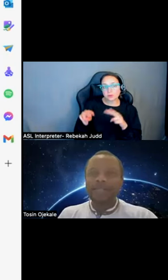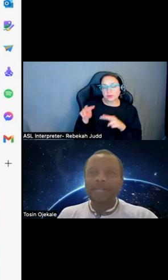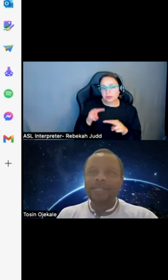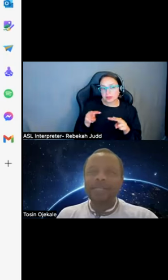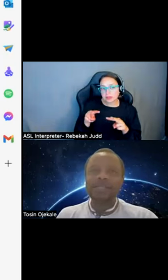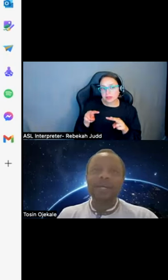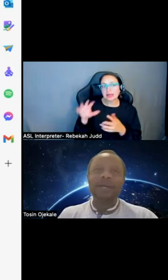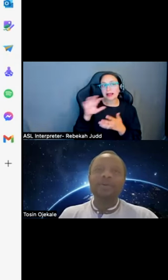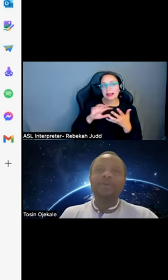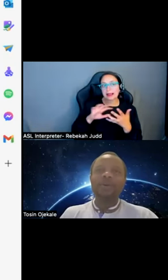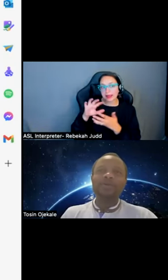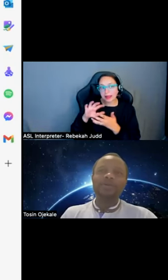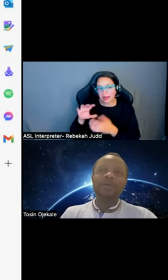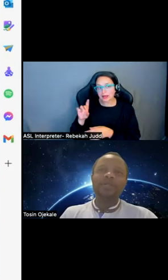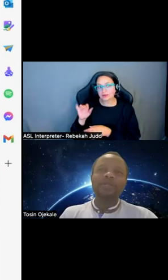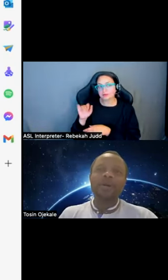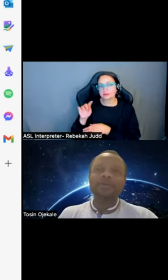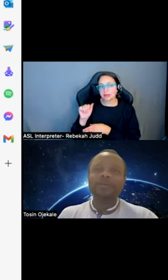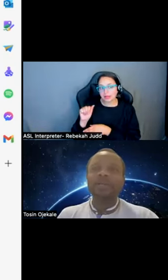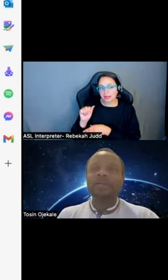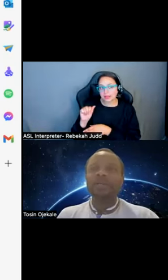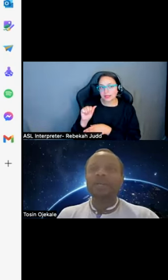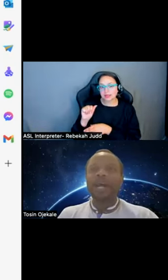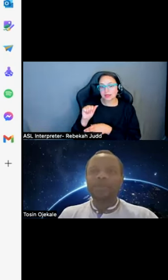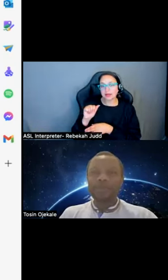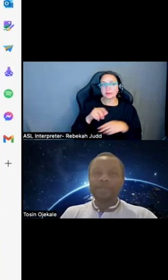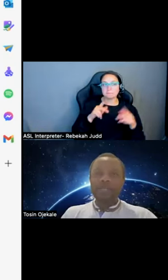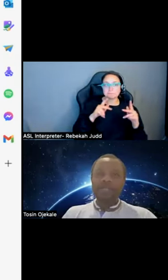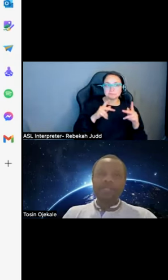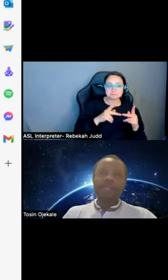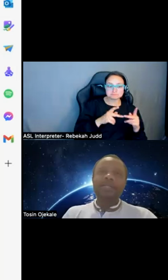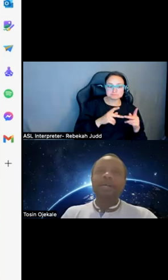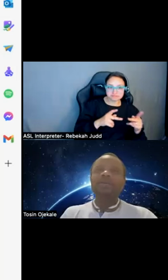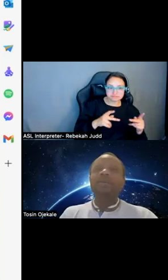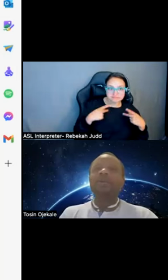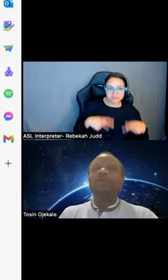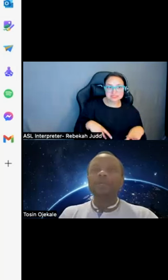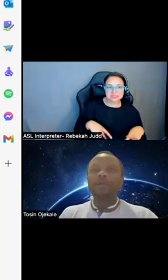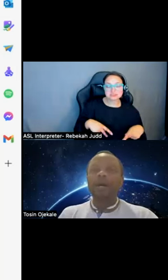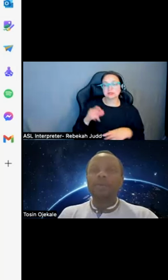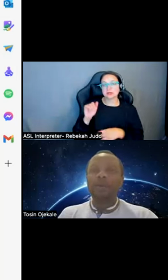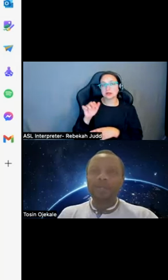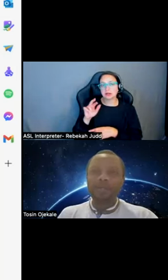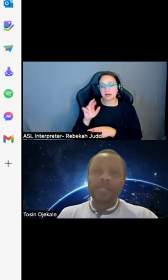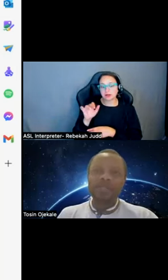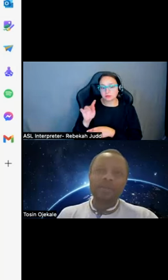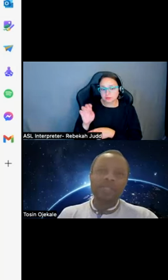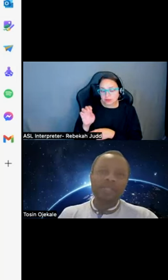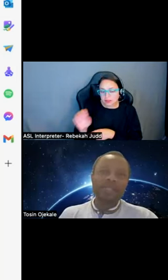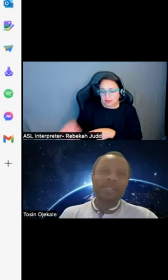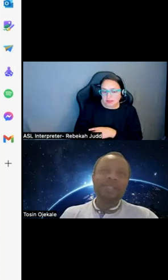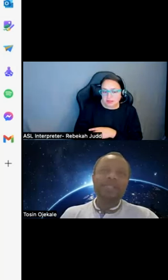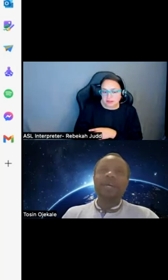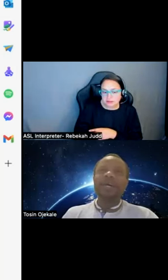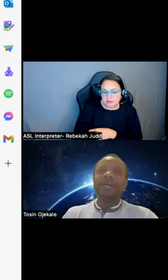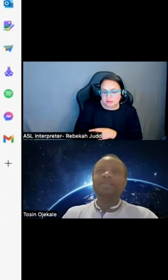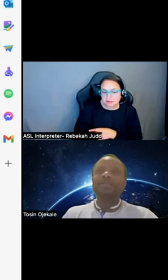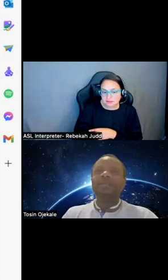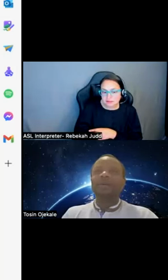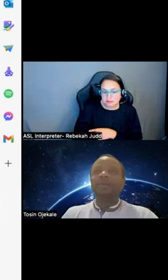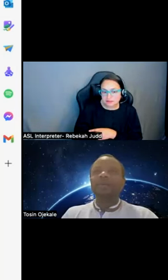cloud data center. We also talked about hybrid data center. We talked about what makes up a data